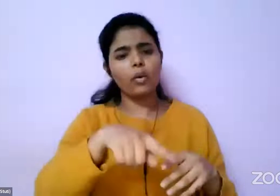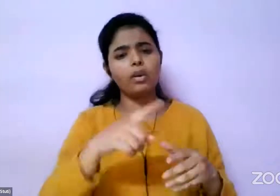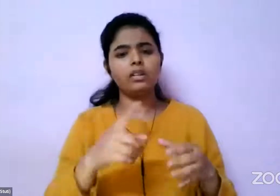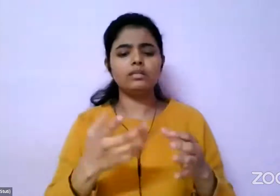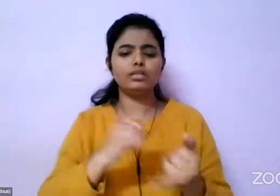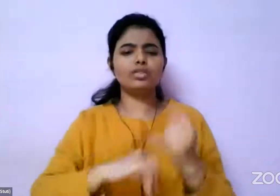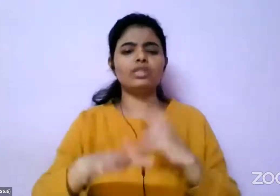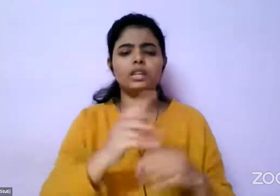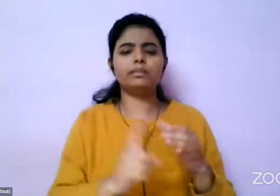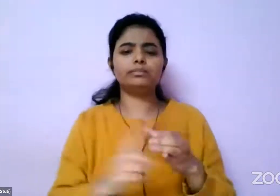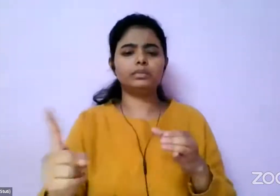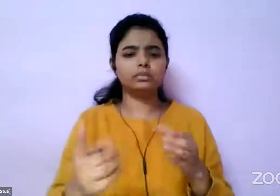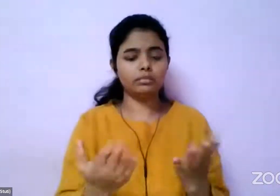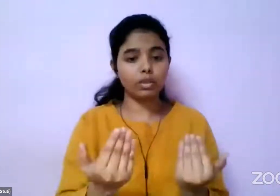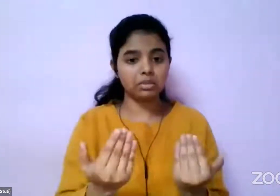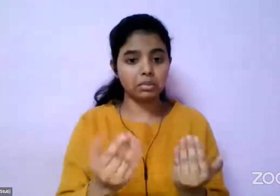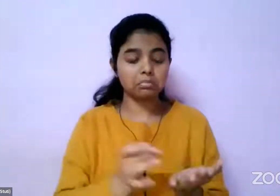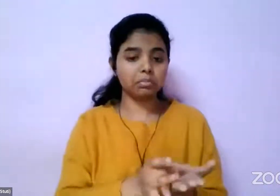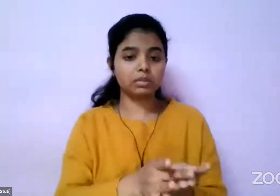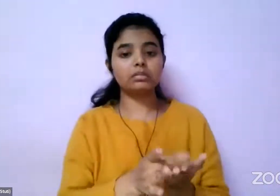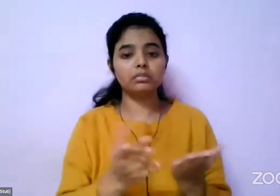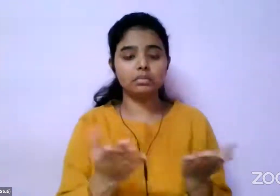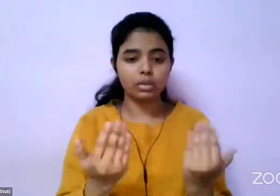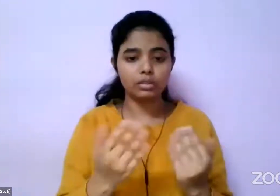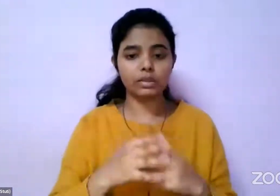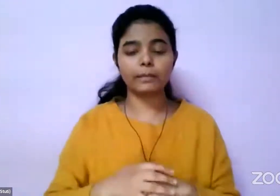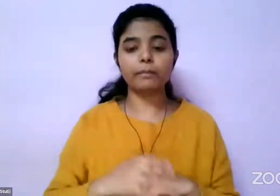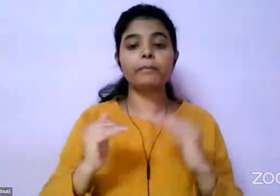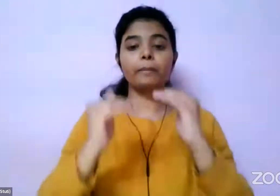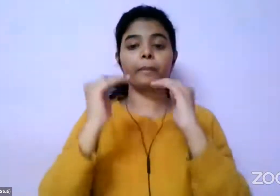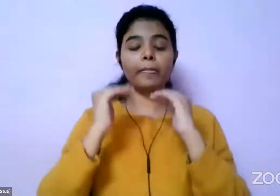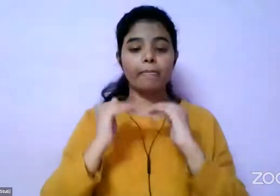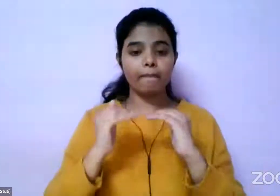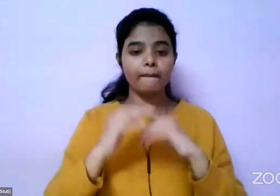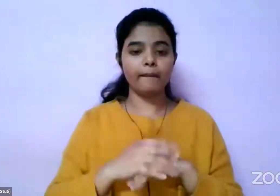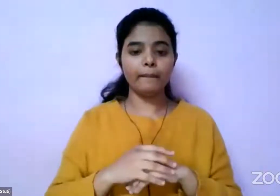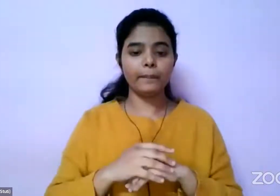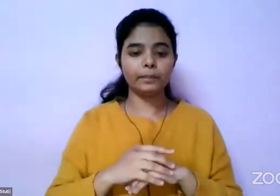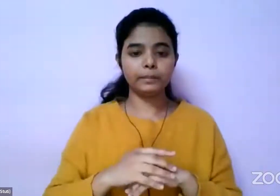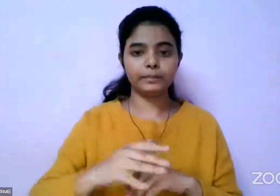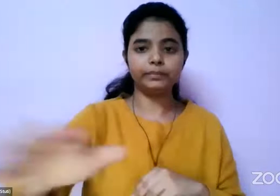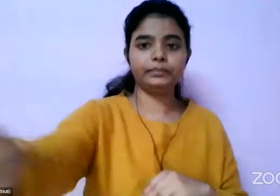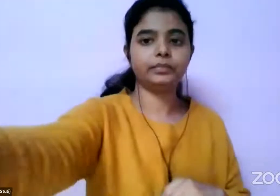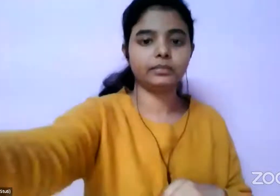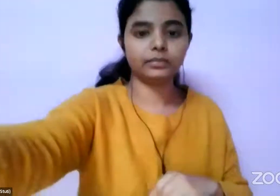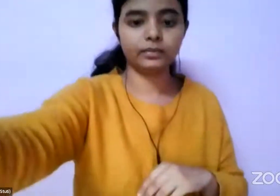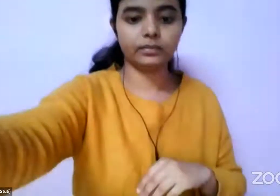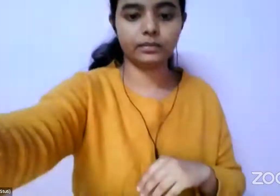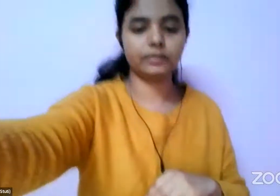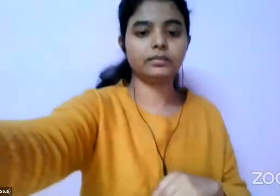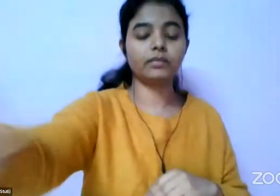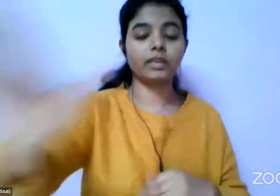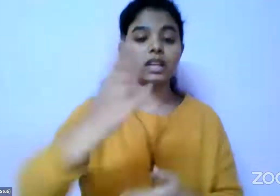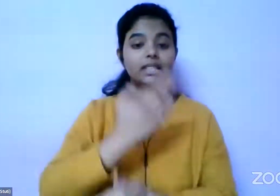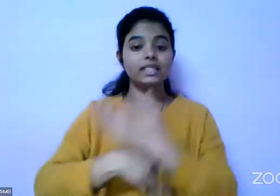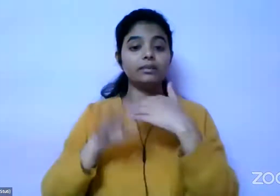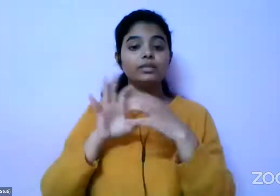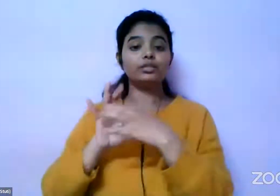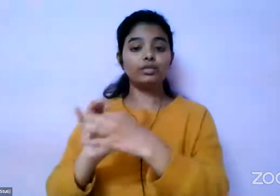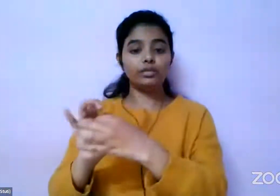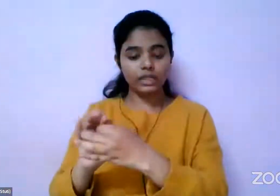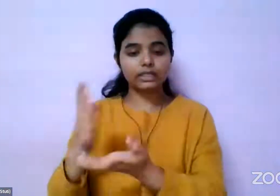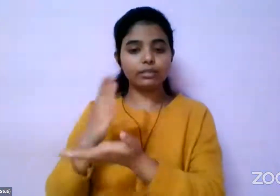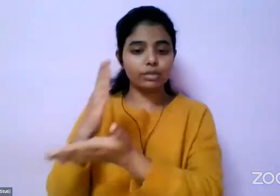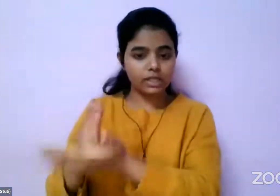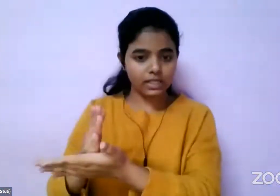society. Now, coming to next point, that is resistance against disability. When we talk